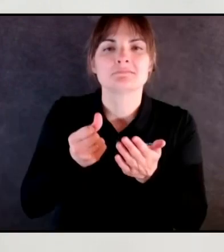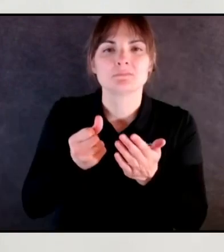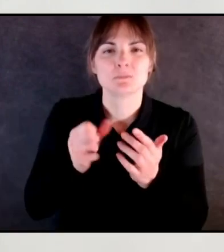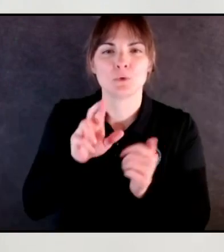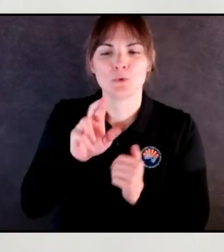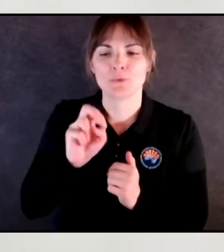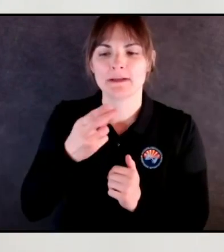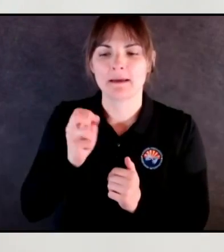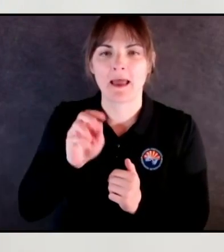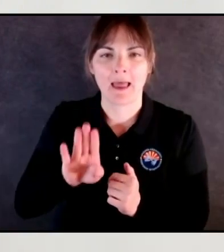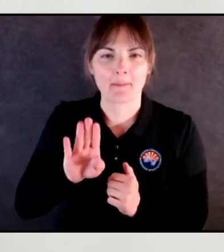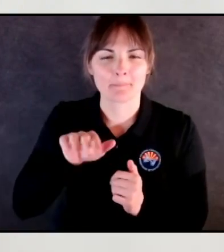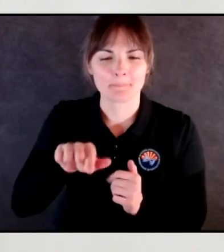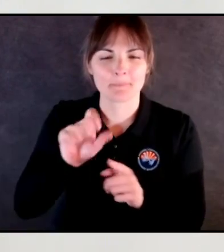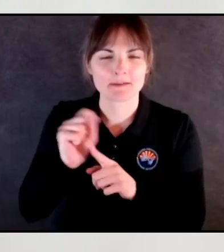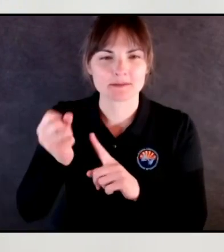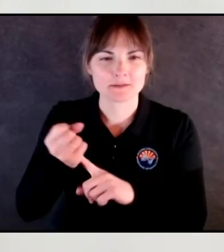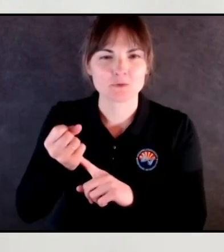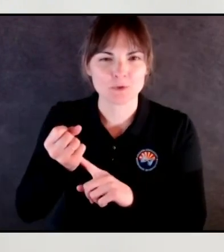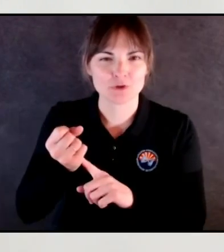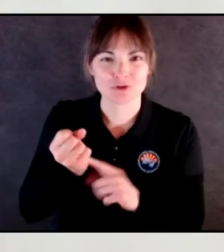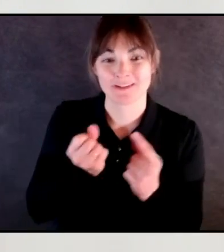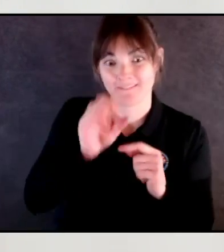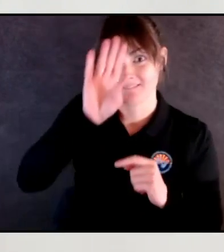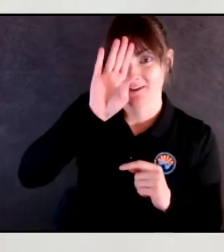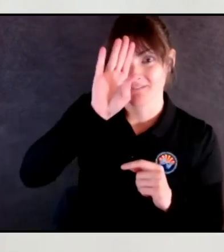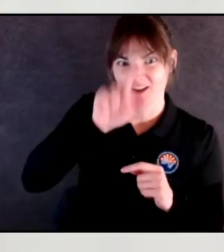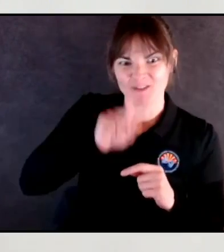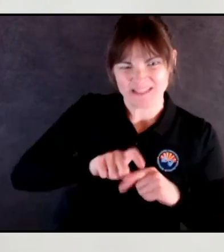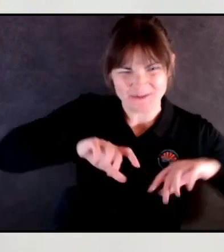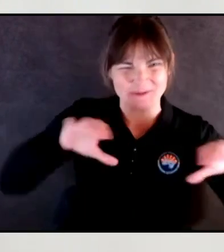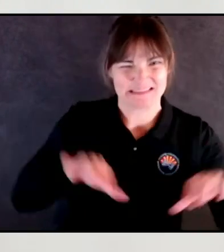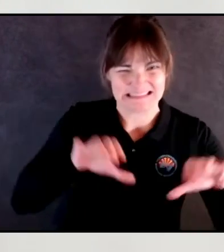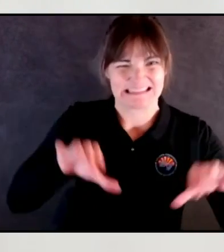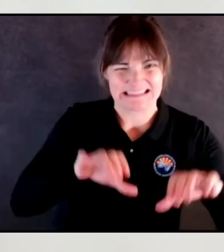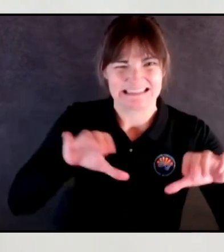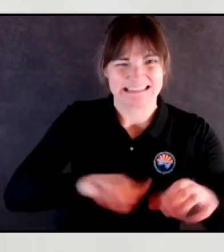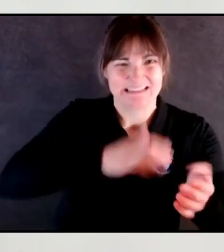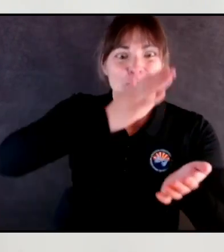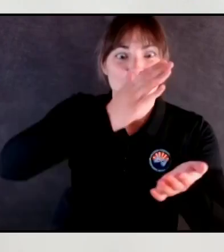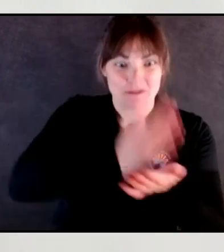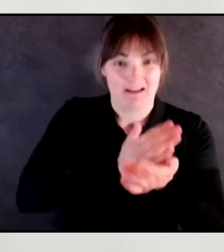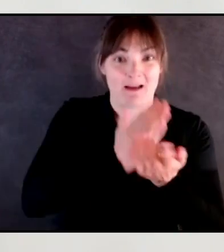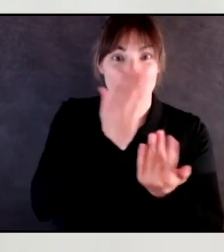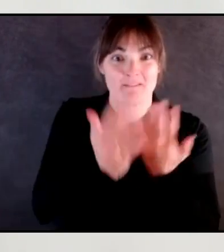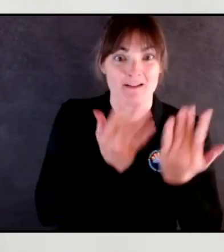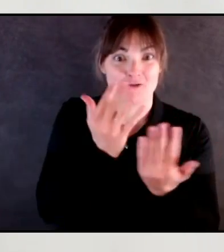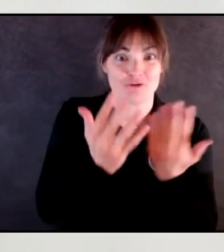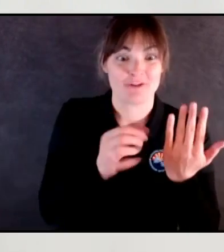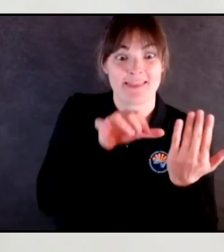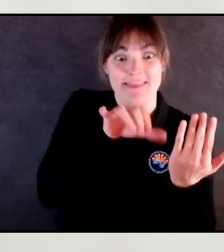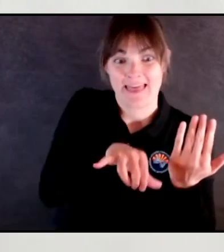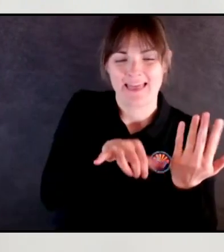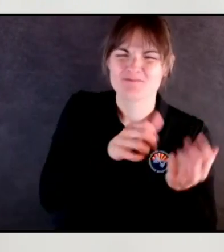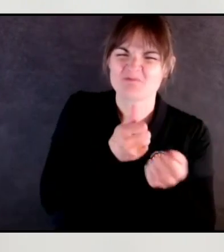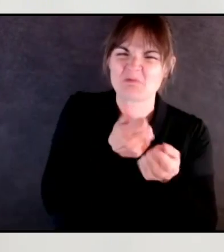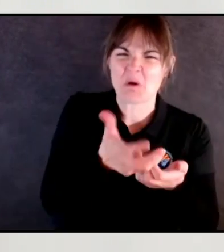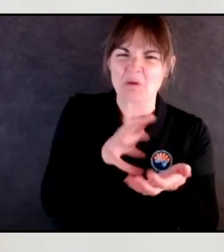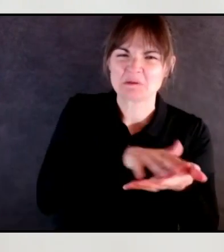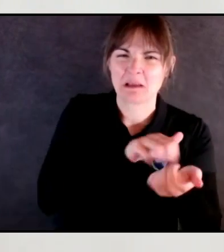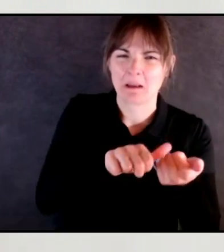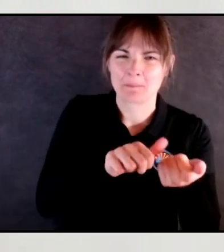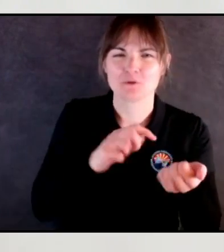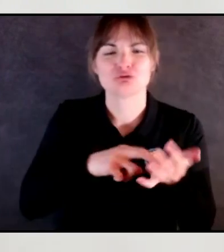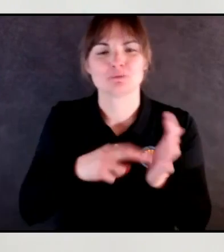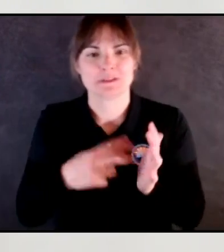for our team. And with that, we'll be working with the landowners. There's a QR code that you